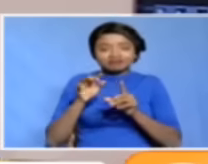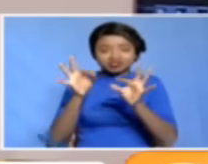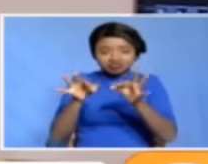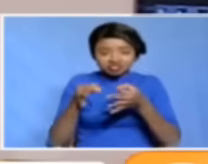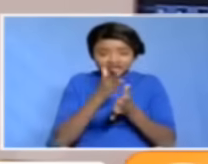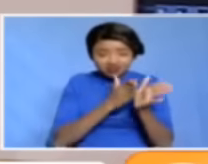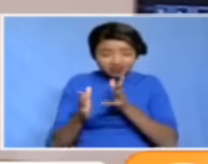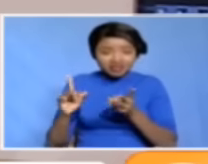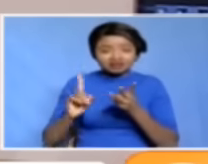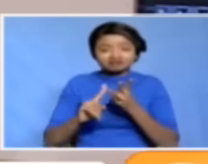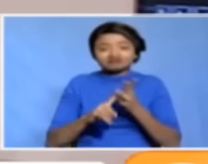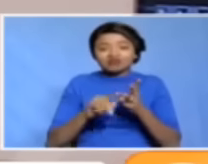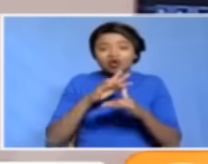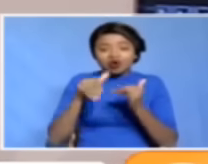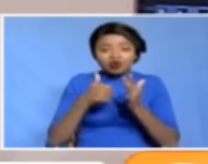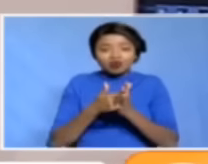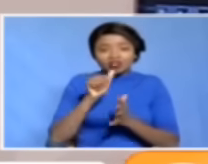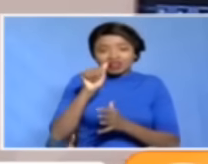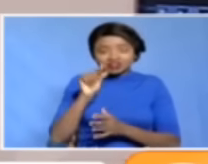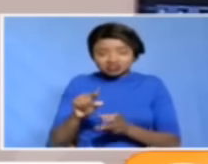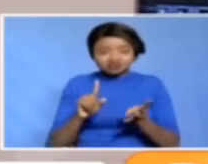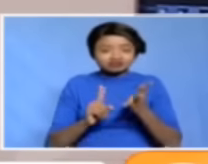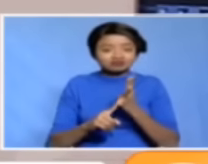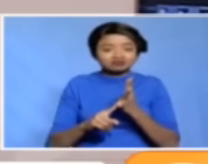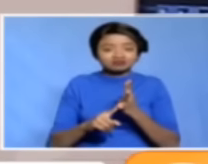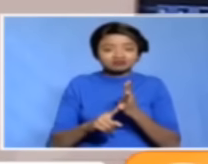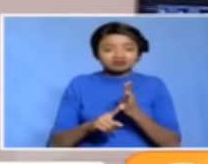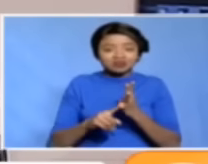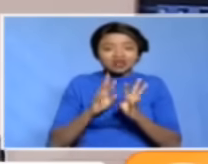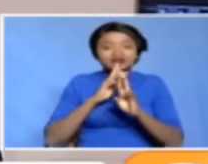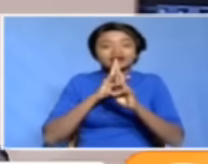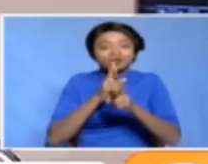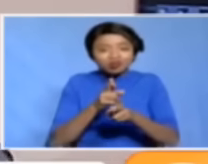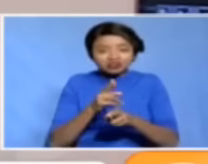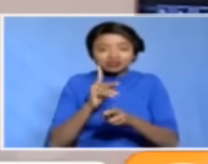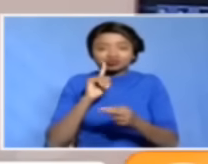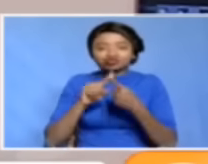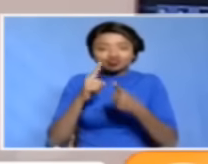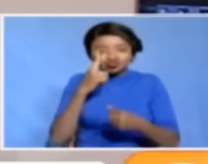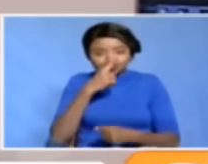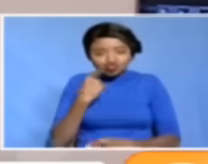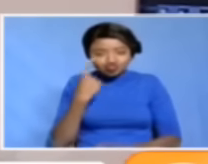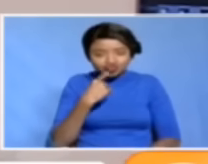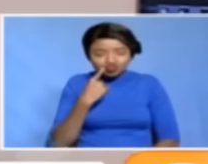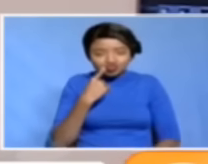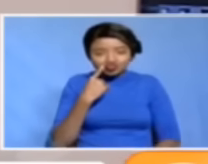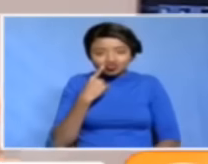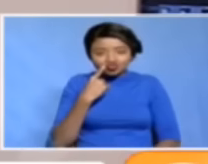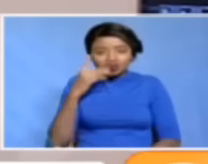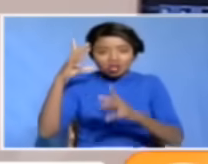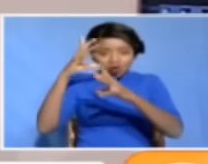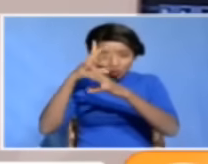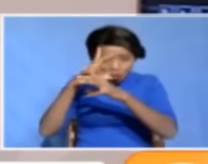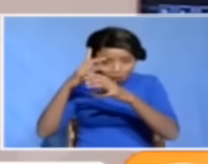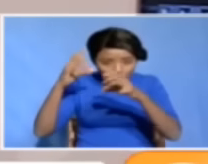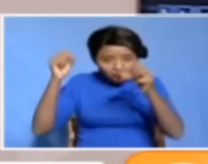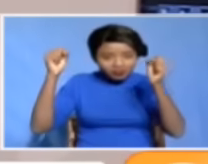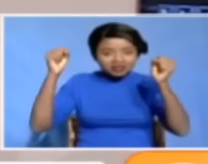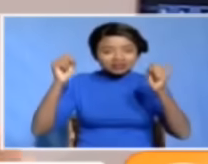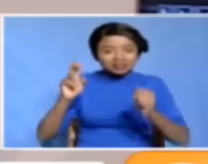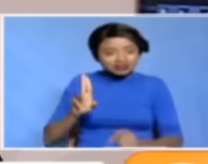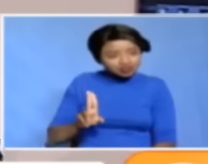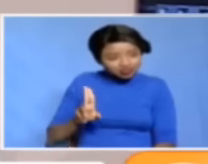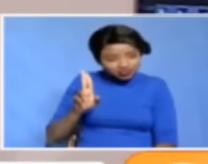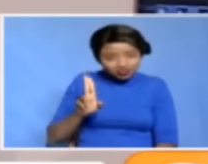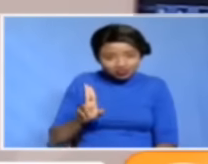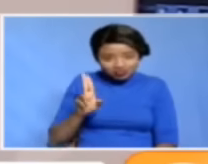are all Cabinet Secretaries, the Attorney General, Head of Public Service, reporting obligations is to His Excellency, the President, it's not the Presidency, it's been written clearly,